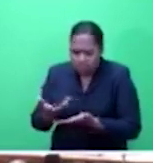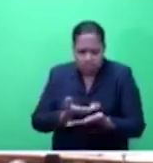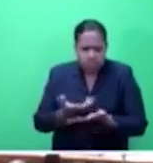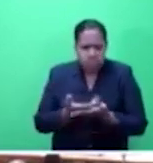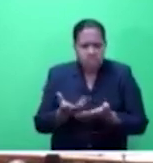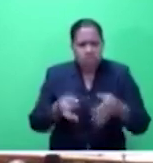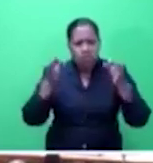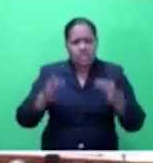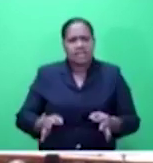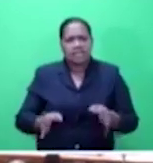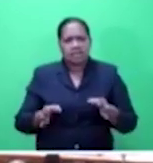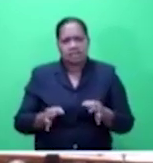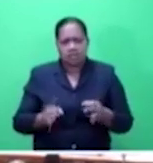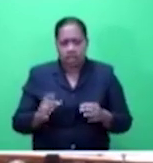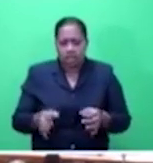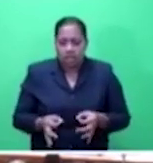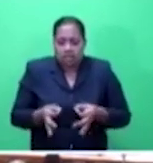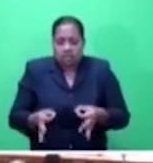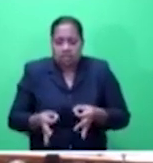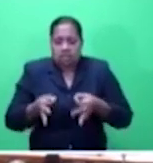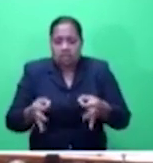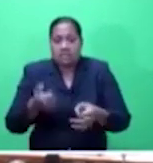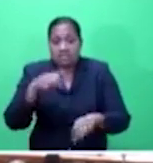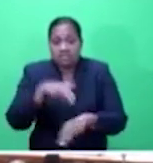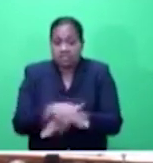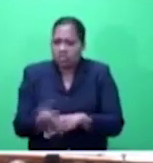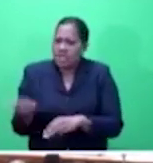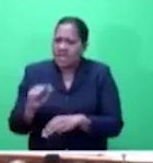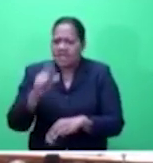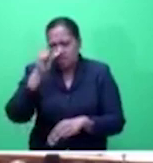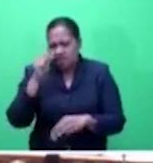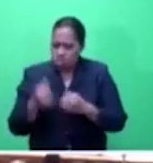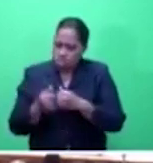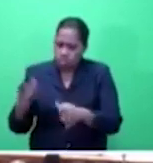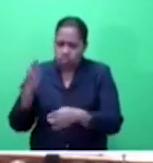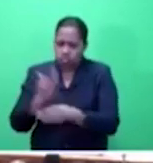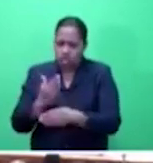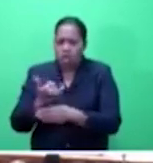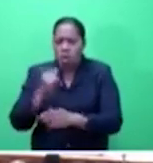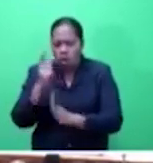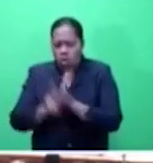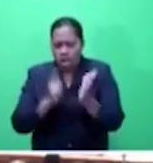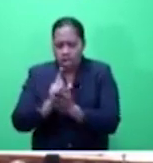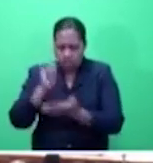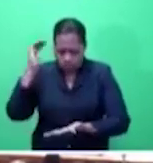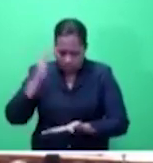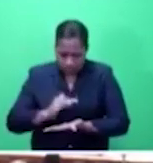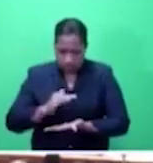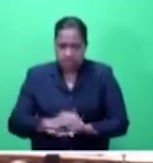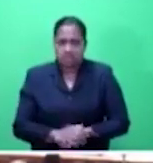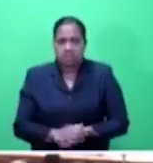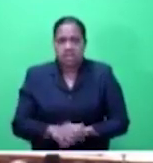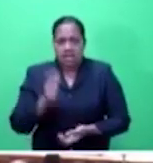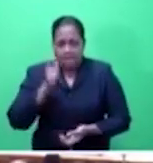6 months for any Fijian or any Fijians who have lost their jobs or had their hours reduced. Mortgages, personal